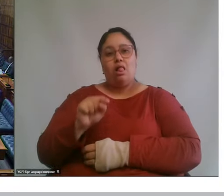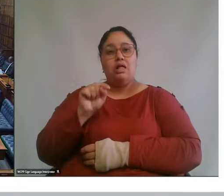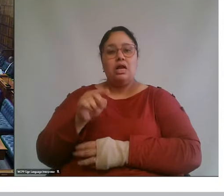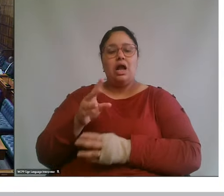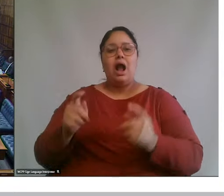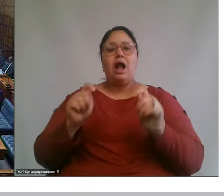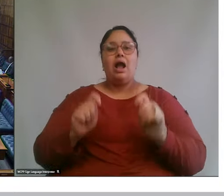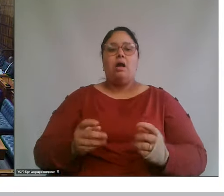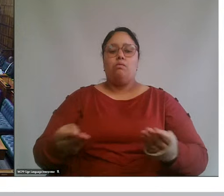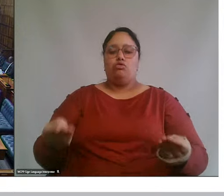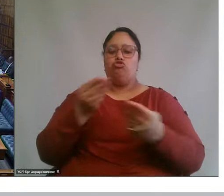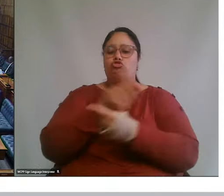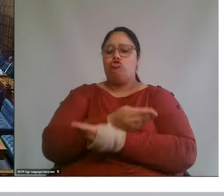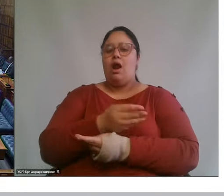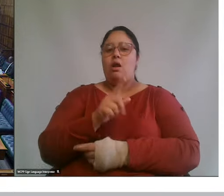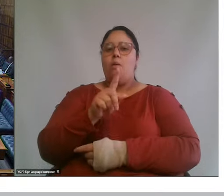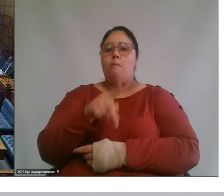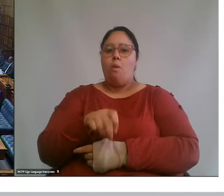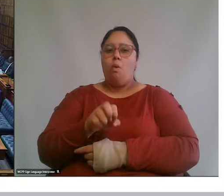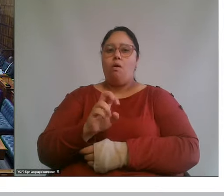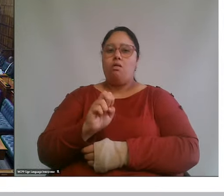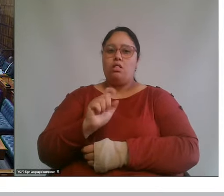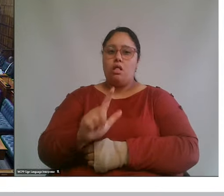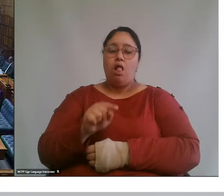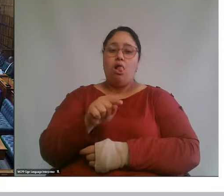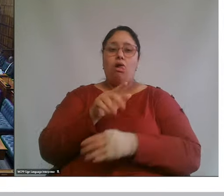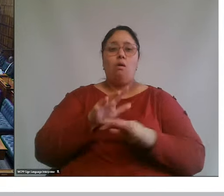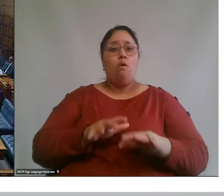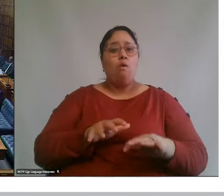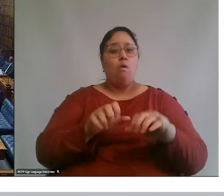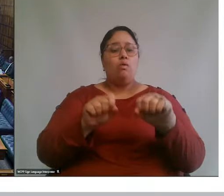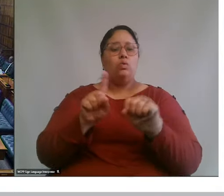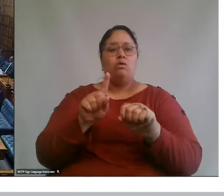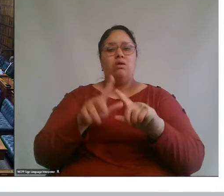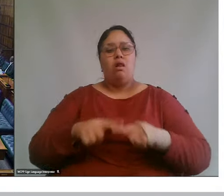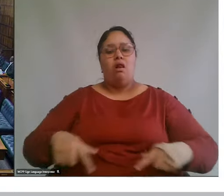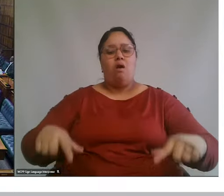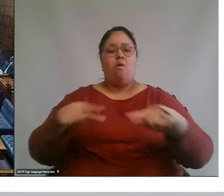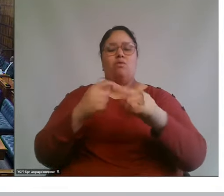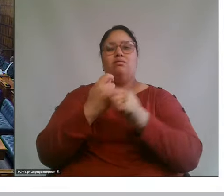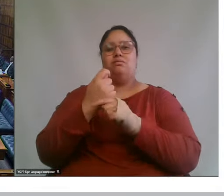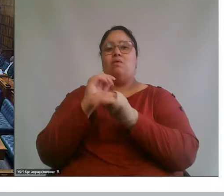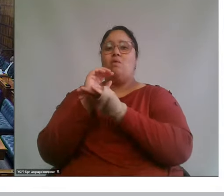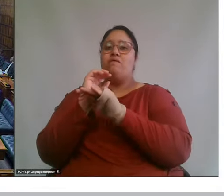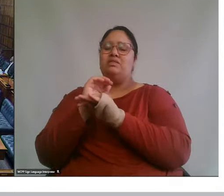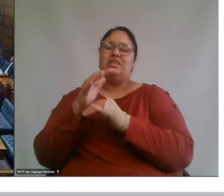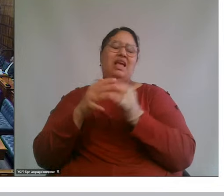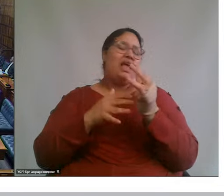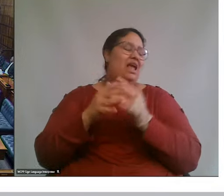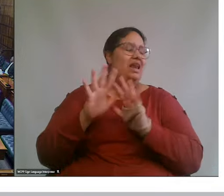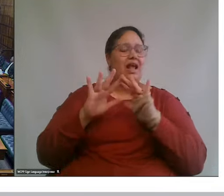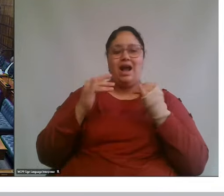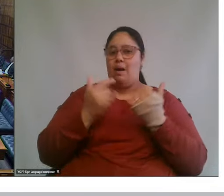trade portal um basically hosts local exporters any com any company in the Western Cape that wants to